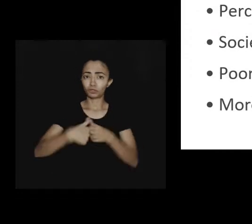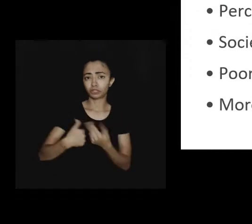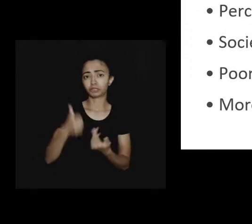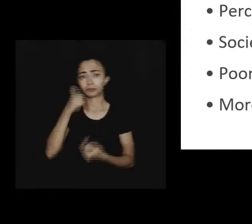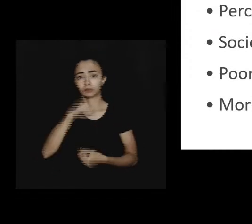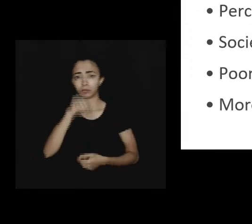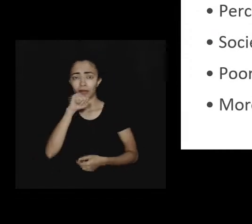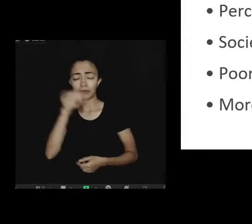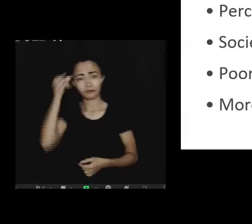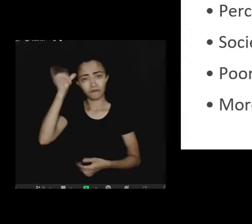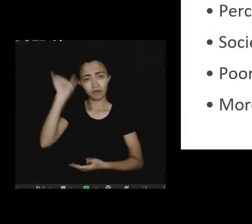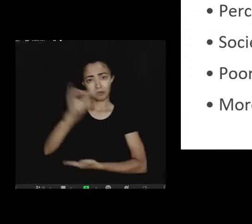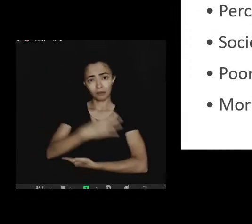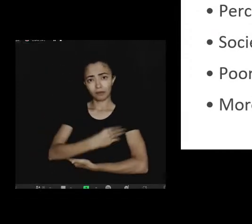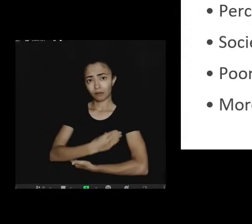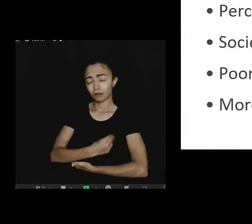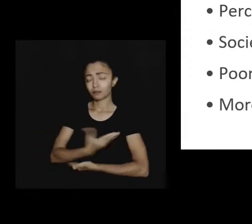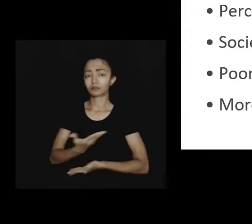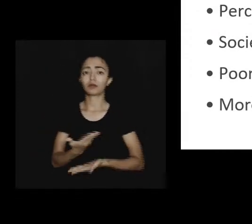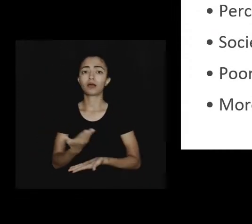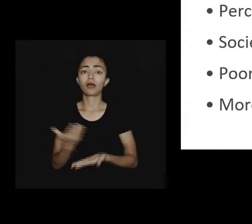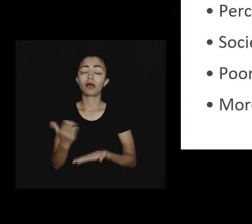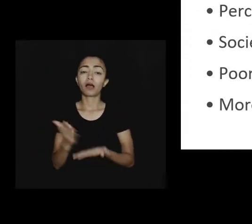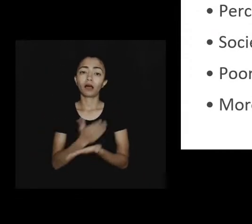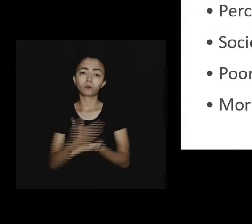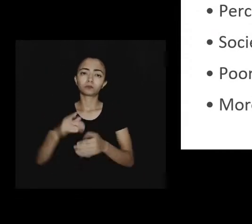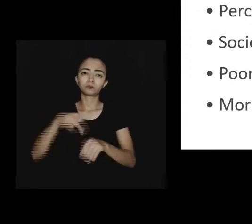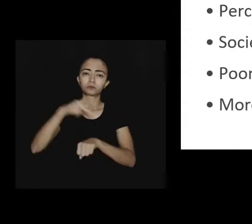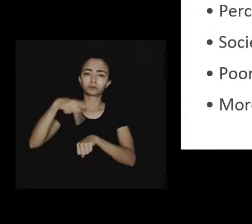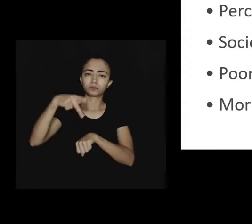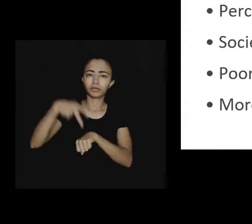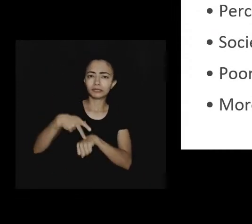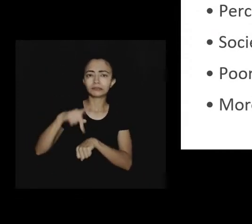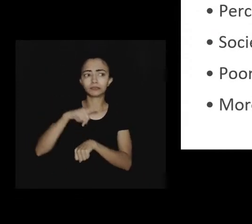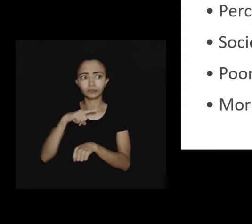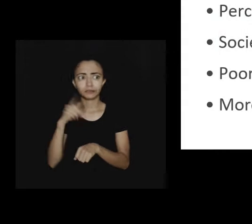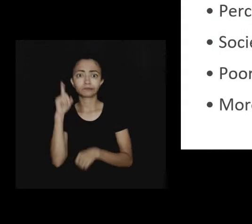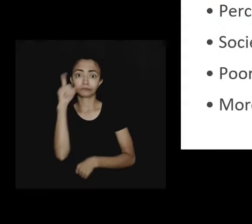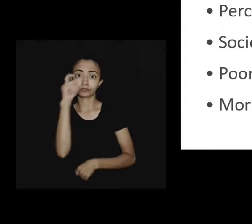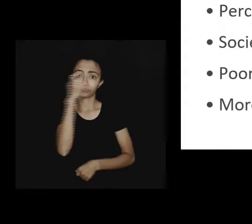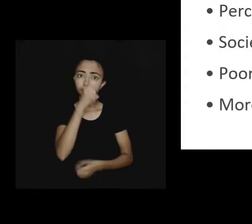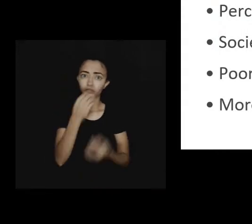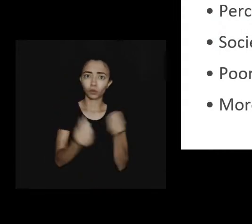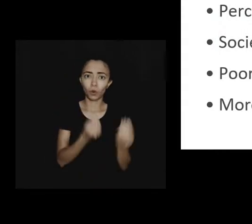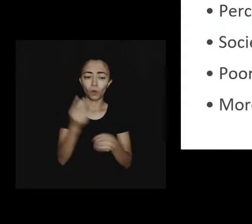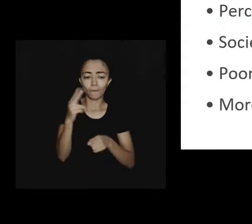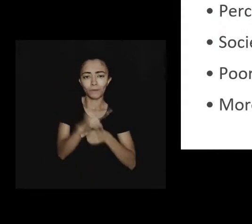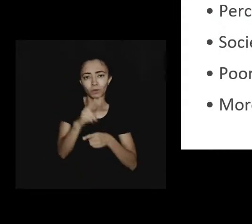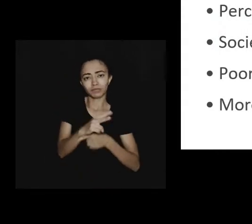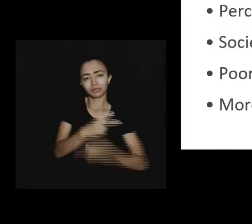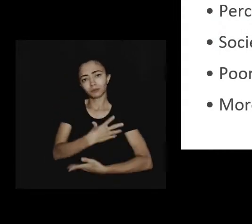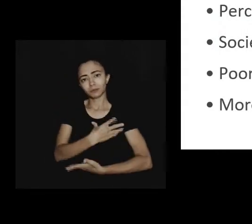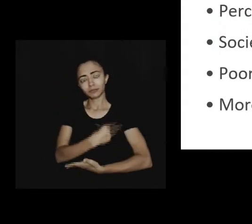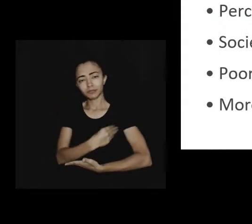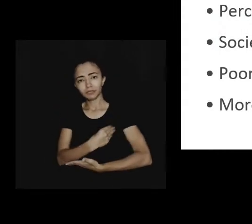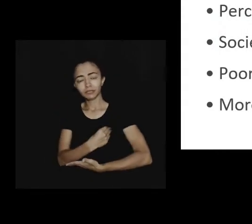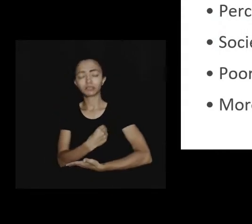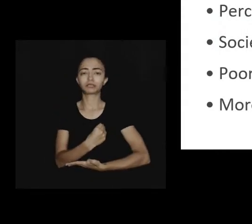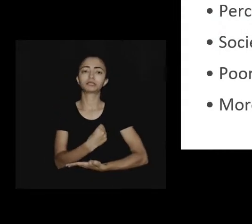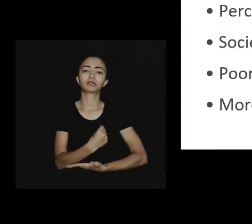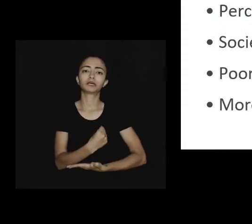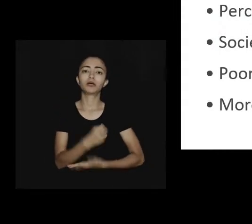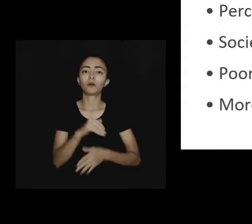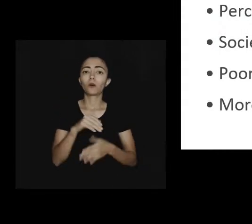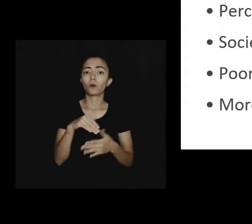be addressed in terms of maternity protection, inadequate accommodations at the work site. We know that many women perceive that they're not having